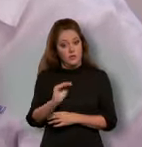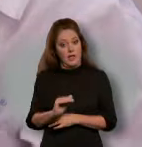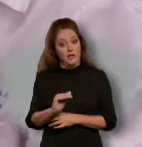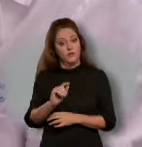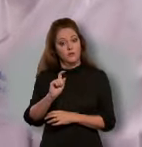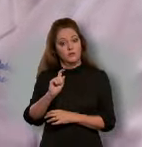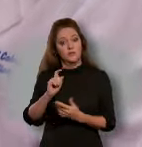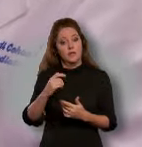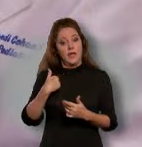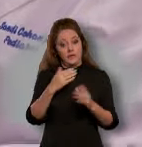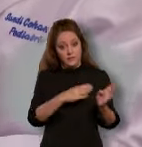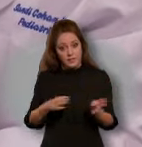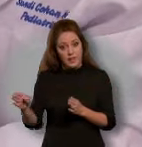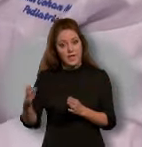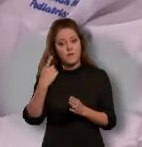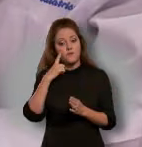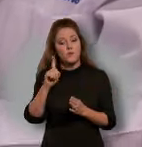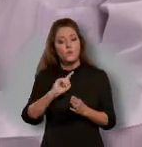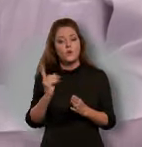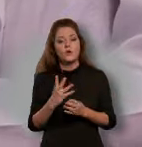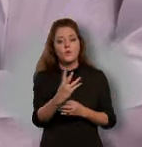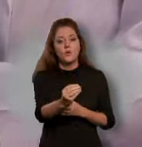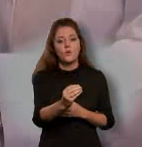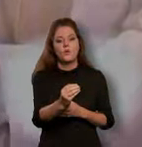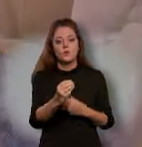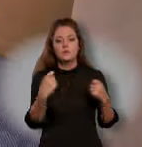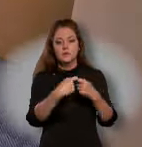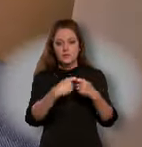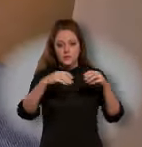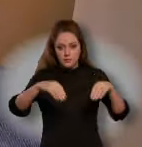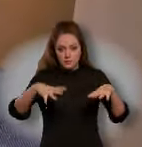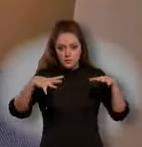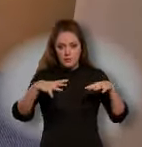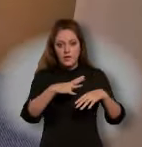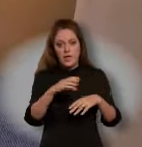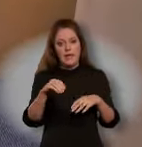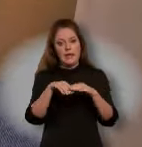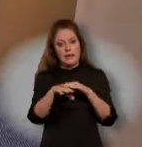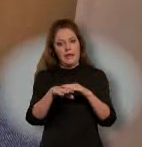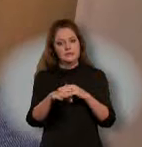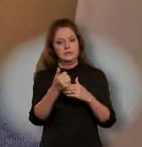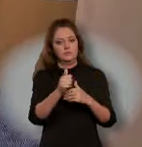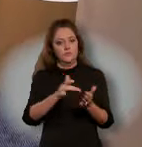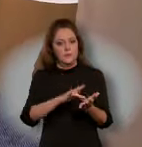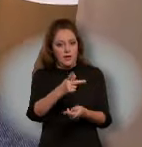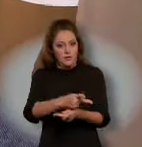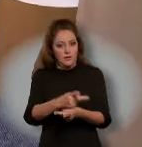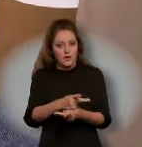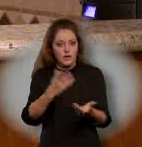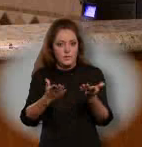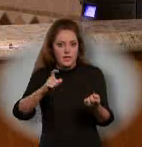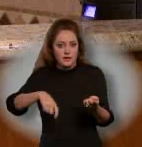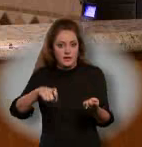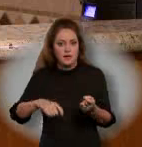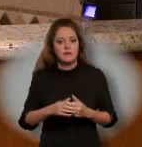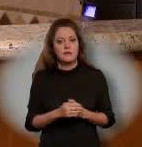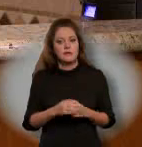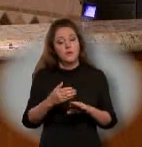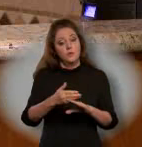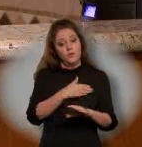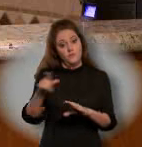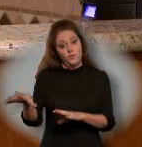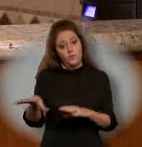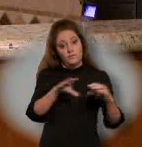you have a plan for where you can go that will have the electric power and access to any medical care your child may need. Before